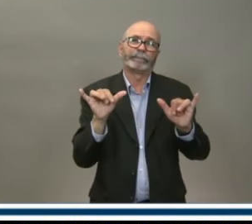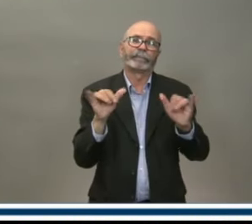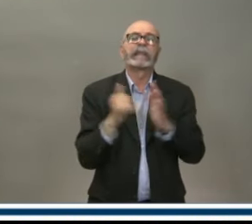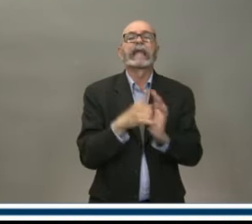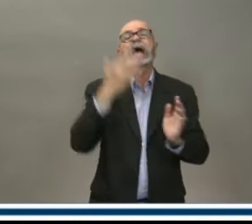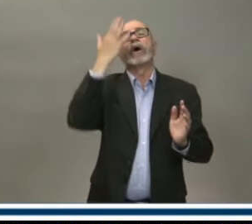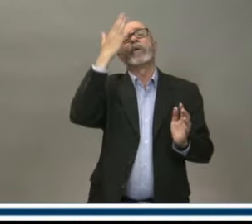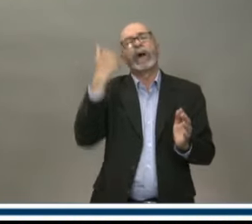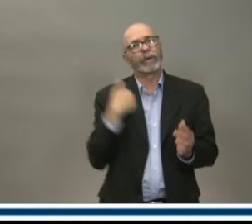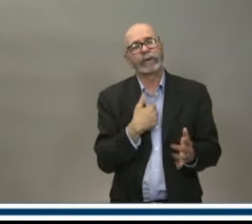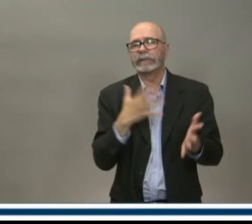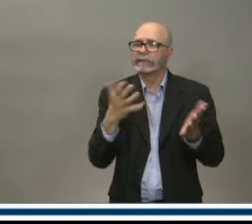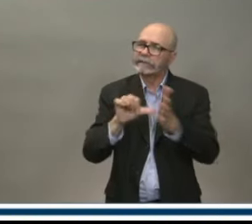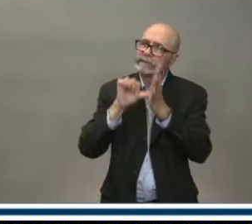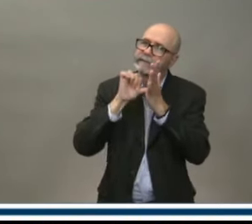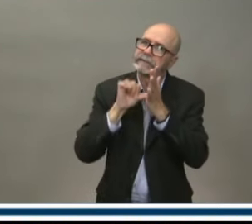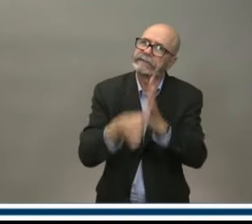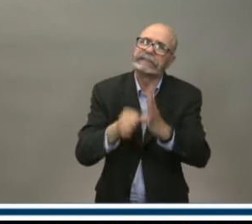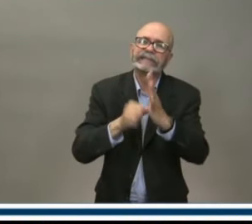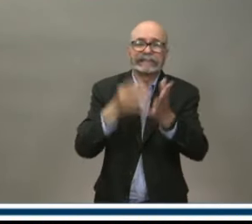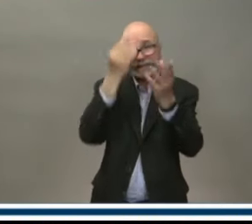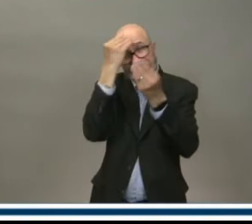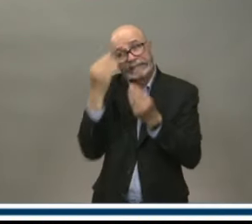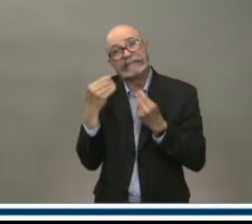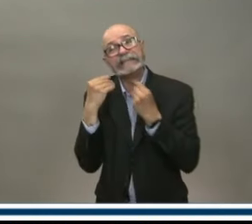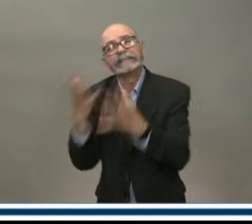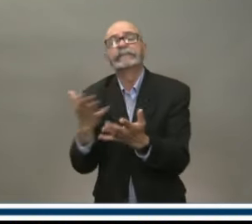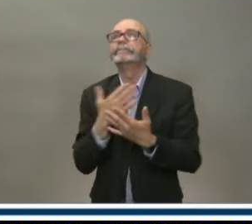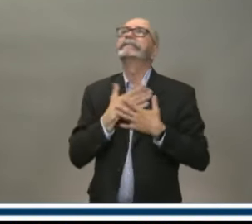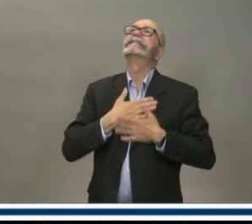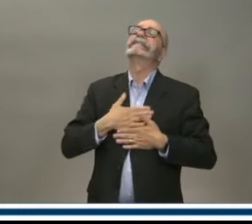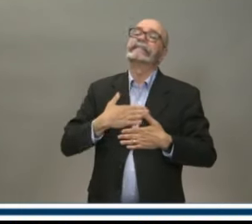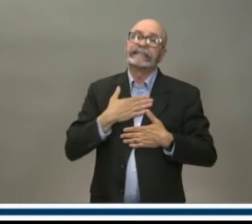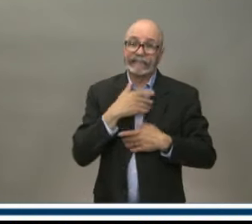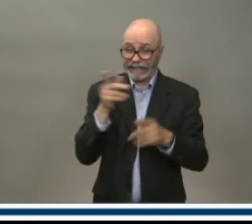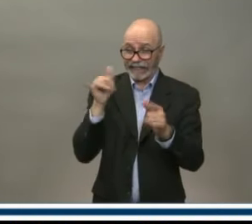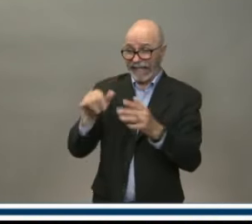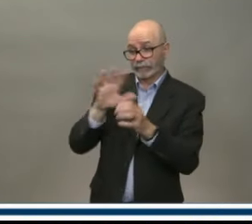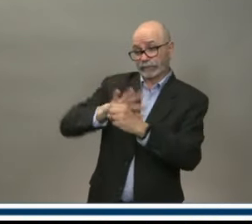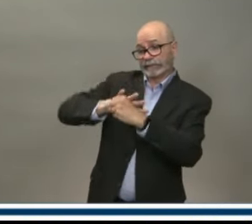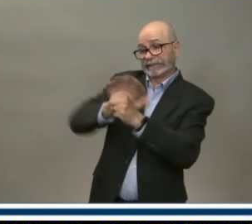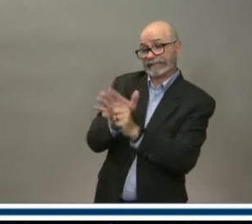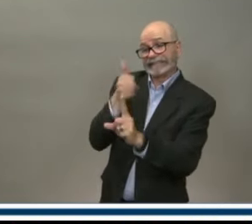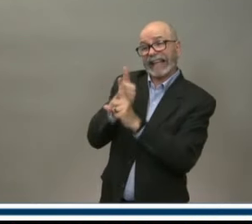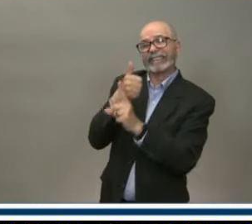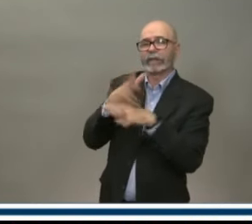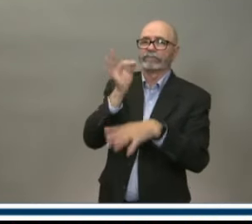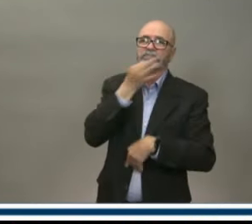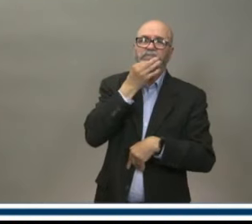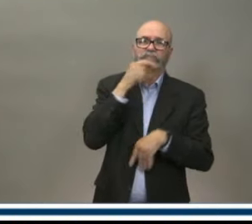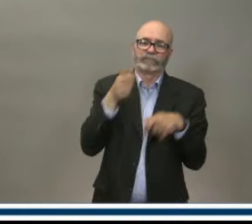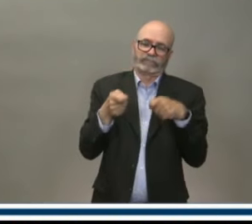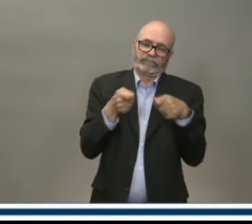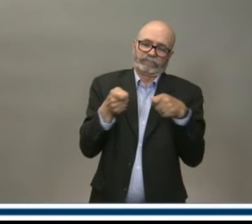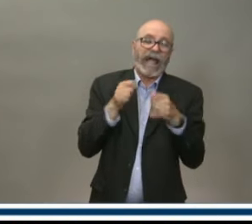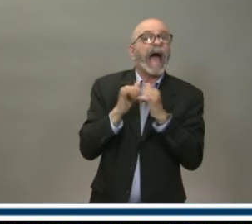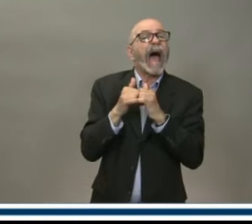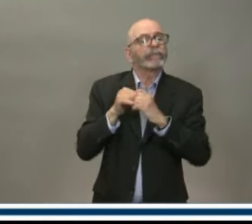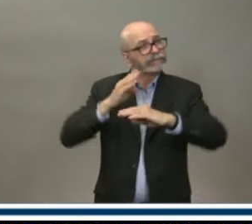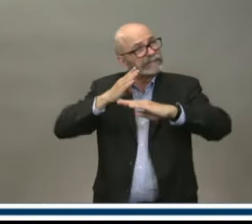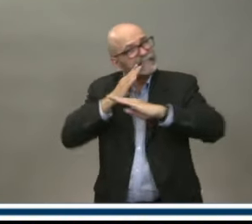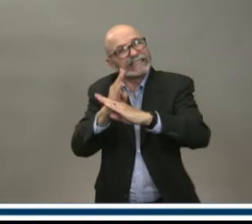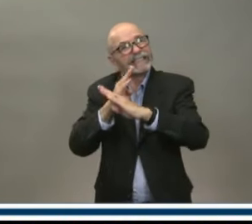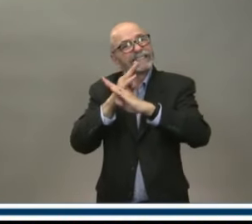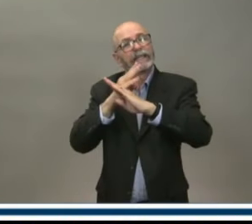what we're needing to do to control COVID is not just about keeping ourselves safe. It's about doing the things as difficult and